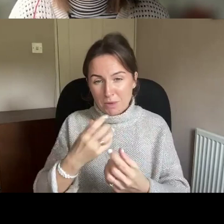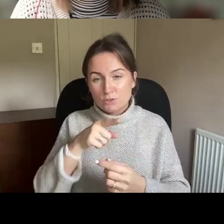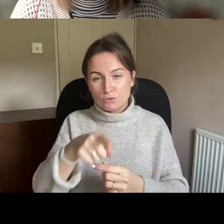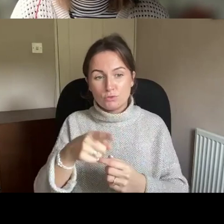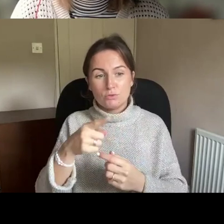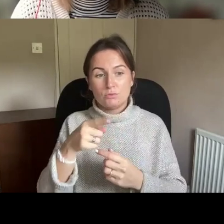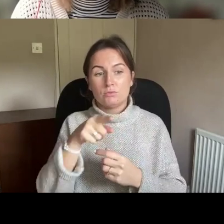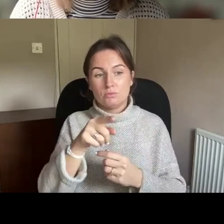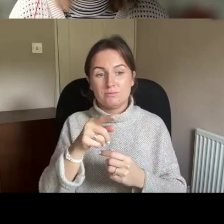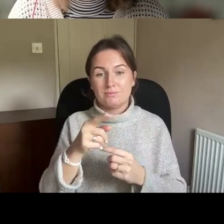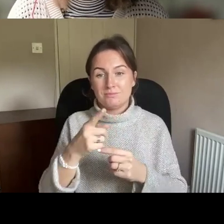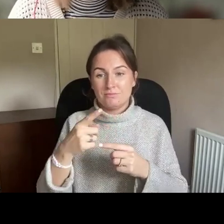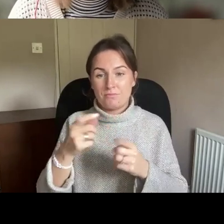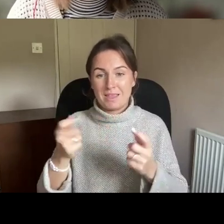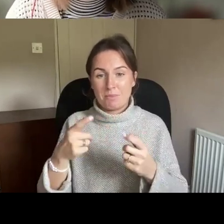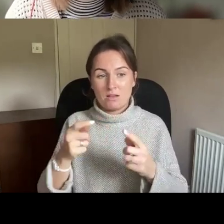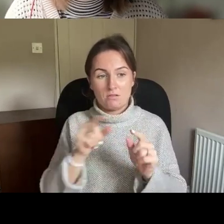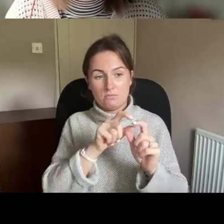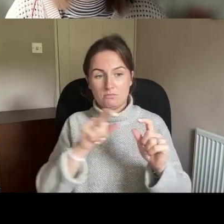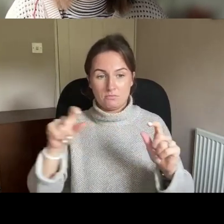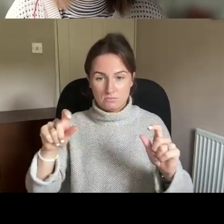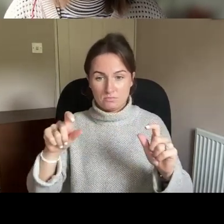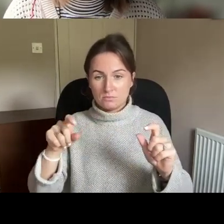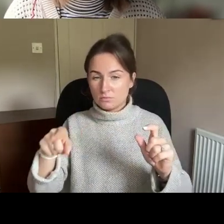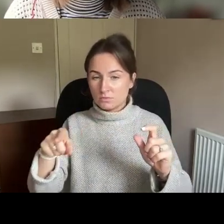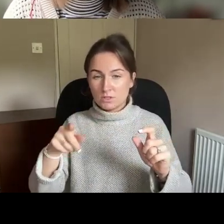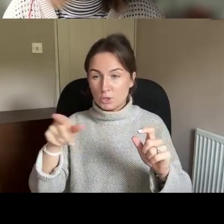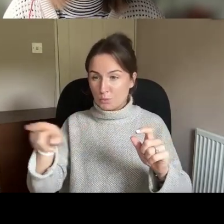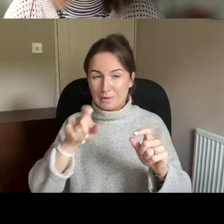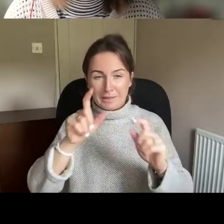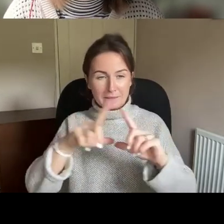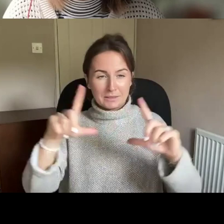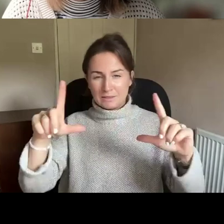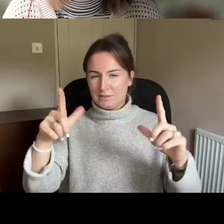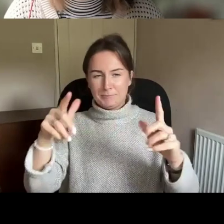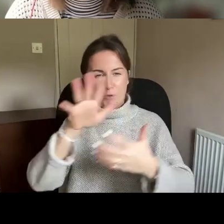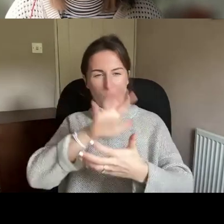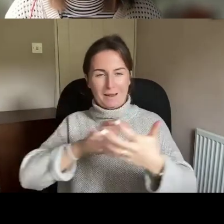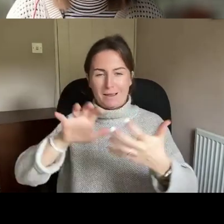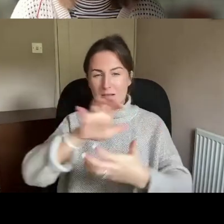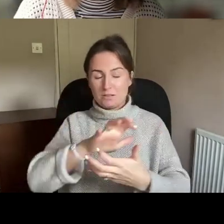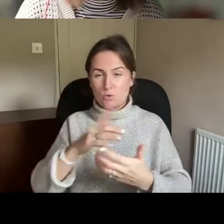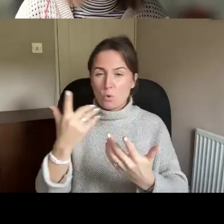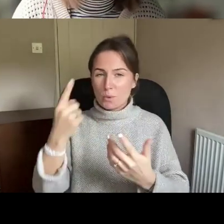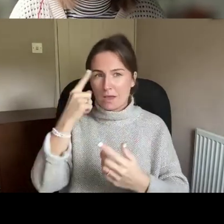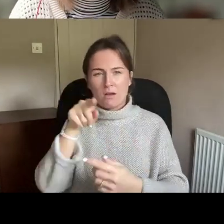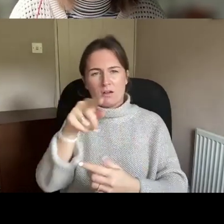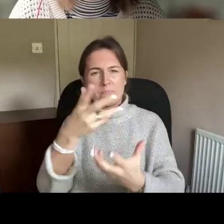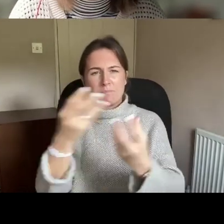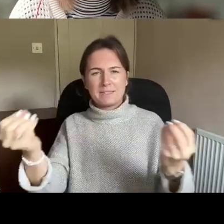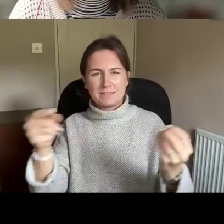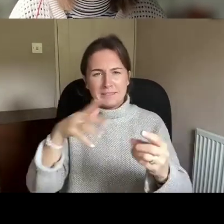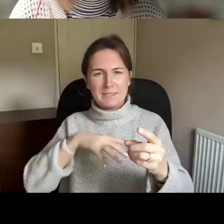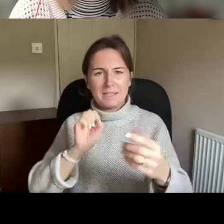we are getting that already from users. So is there something in the site that you can't do, or what do you think might be missing? Happy to hear that today, but also happy for people